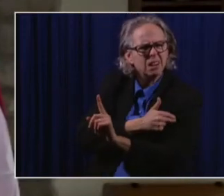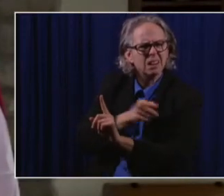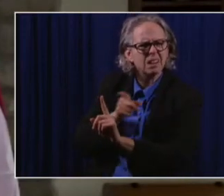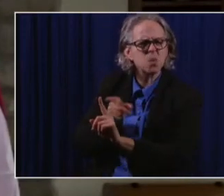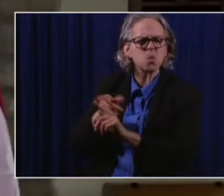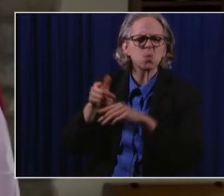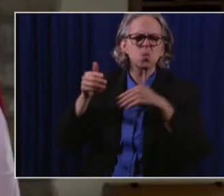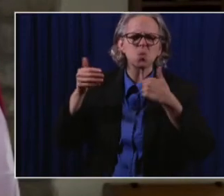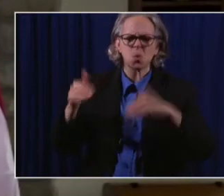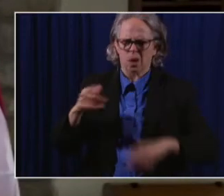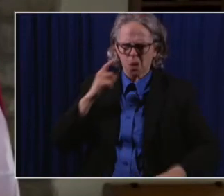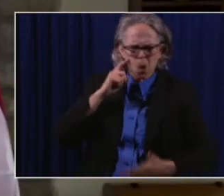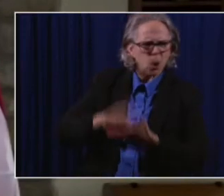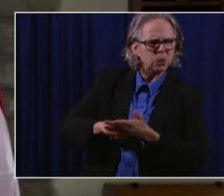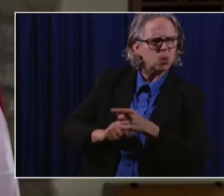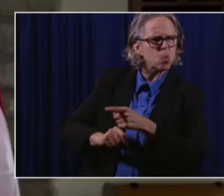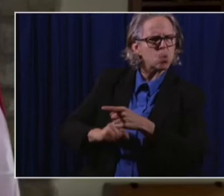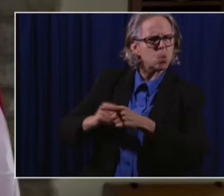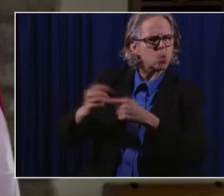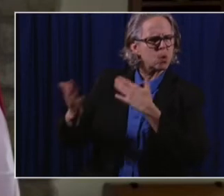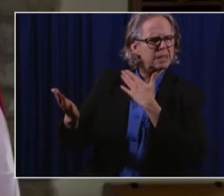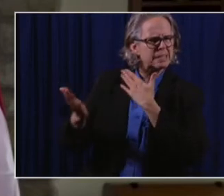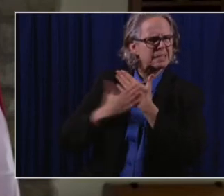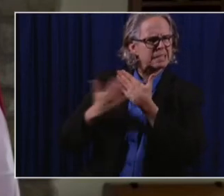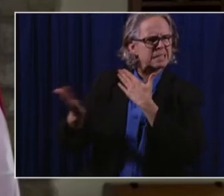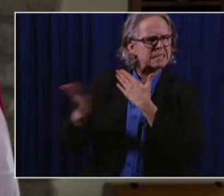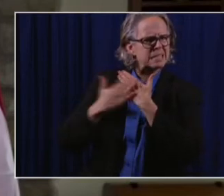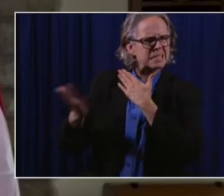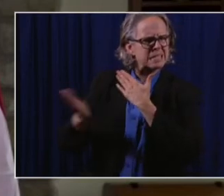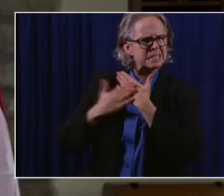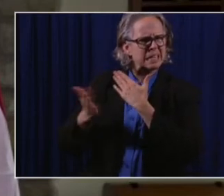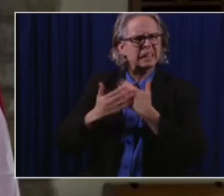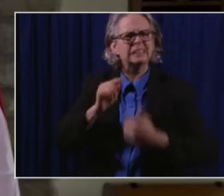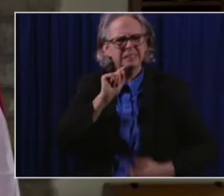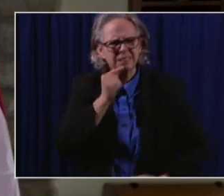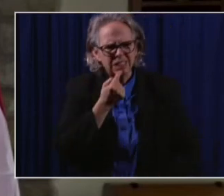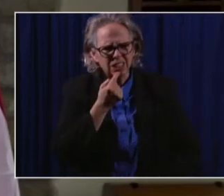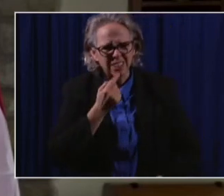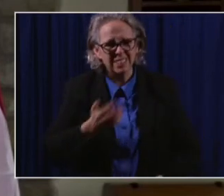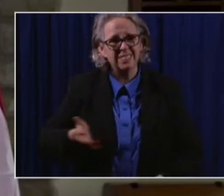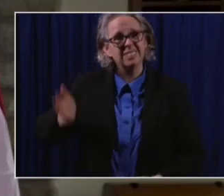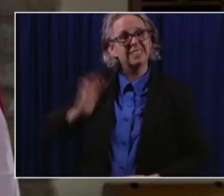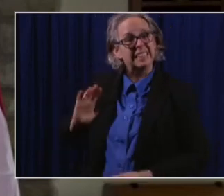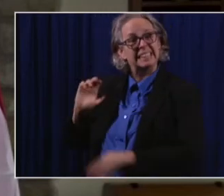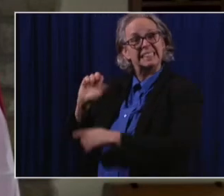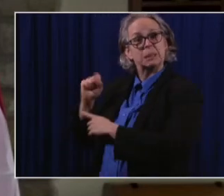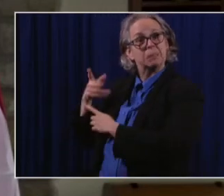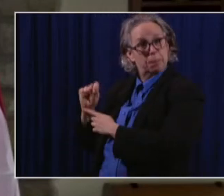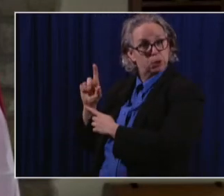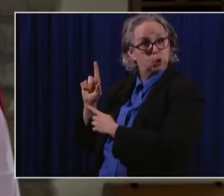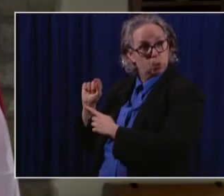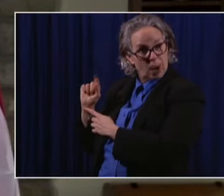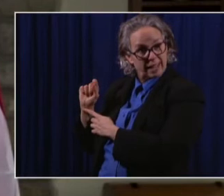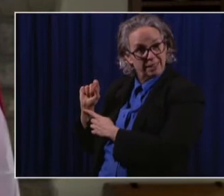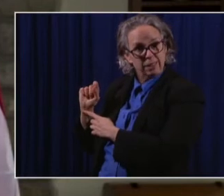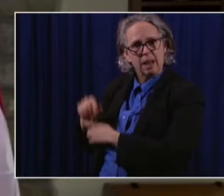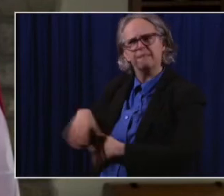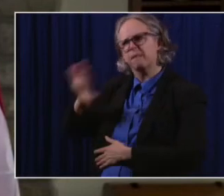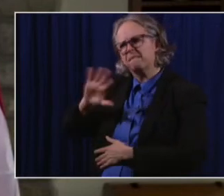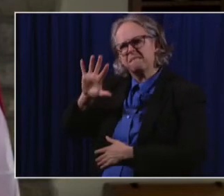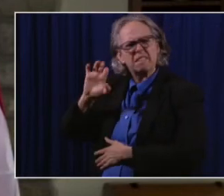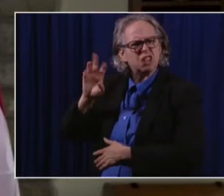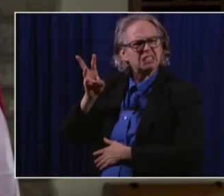a significant change. On September 20th, we had 563 COVID patients in